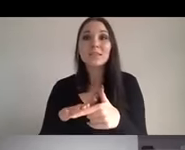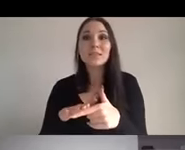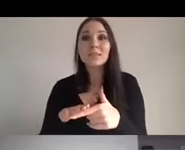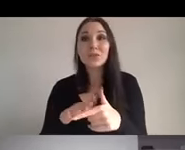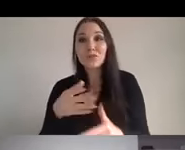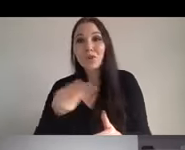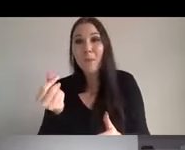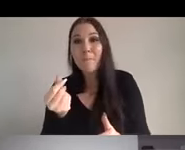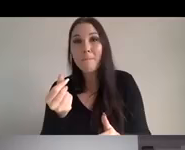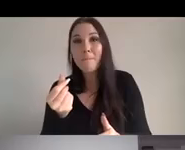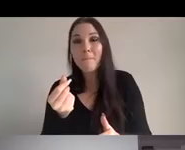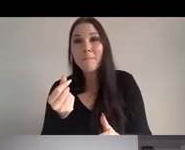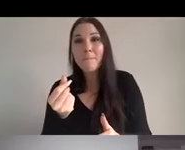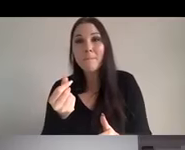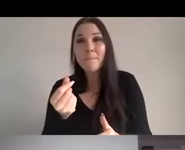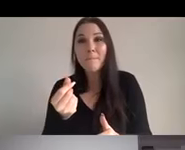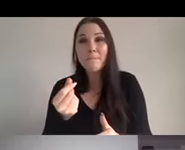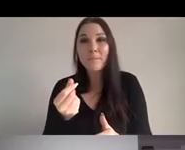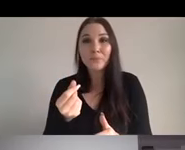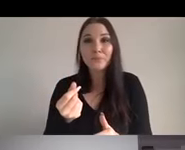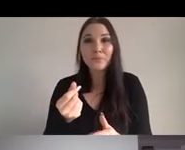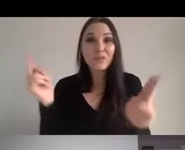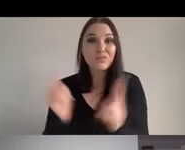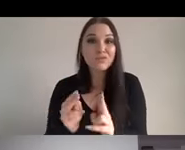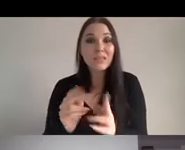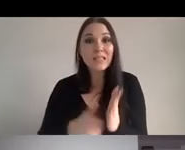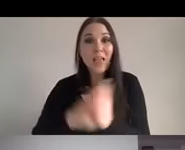some lacking in skills, so we can train on that. And